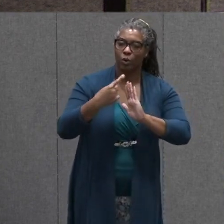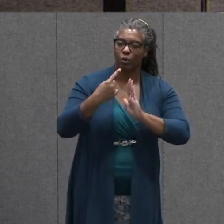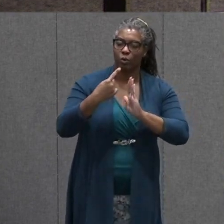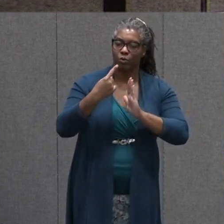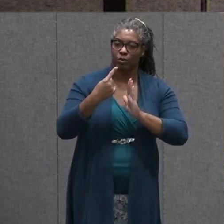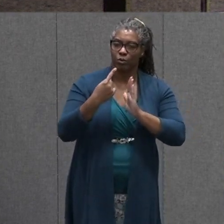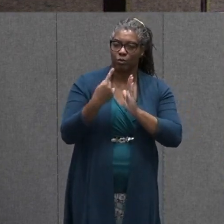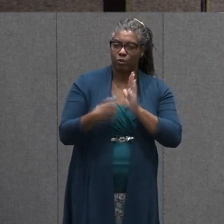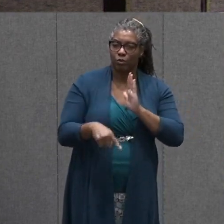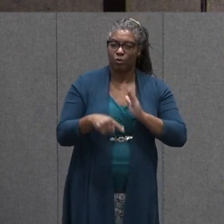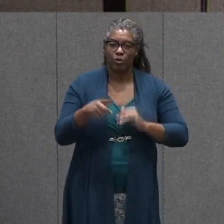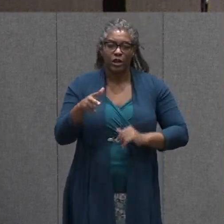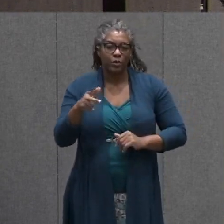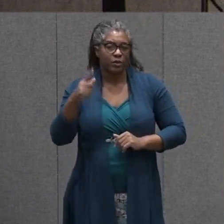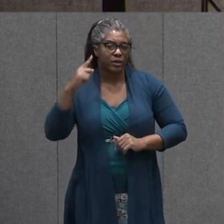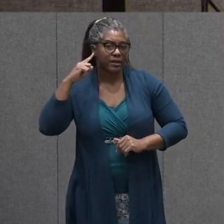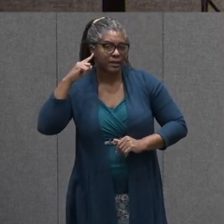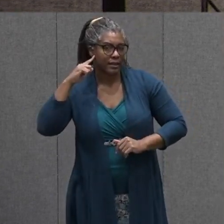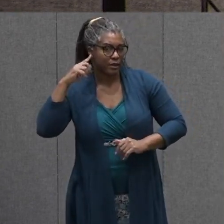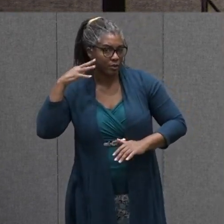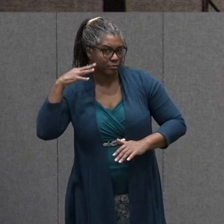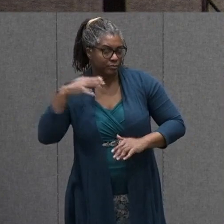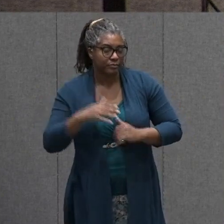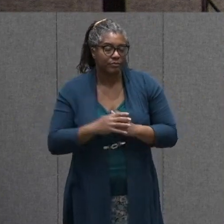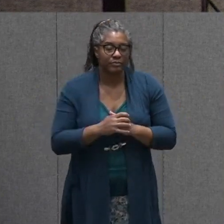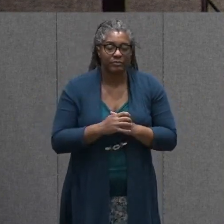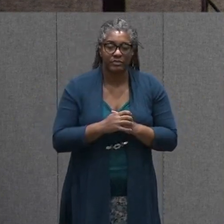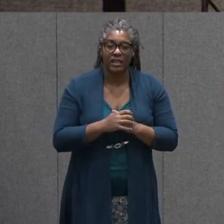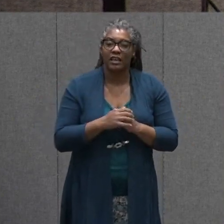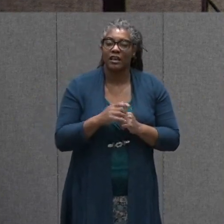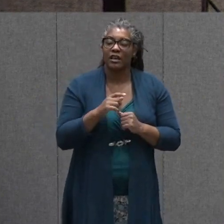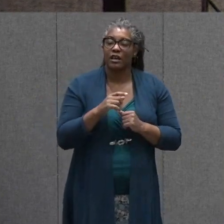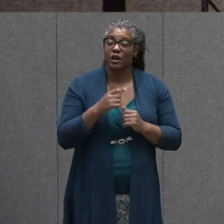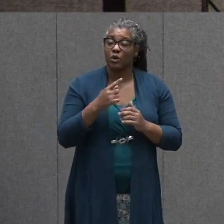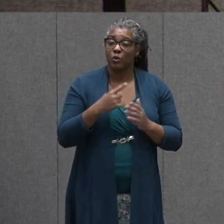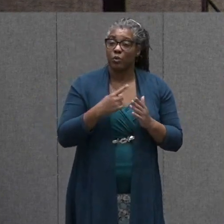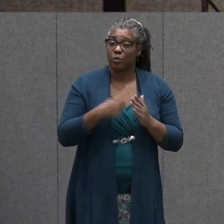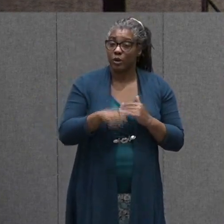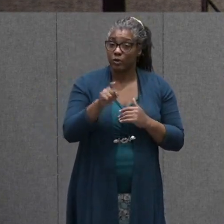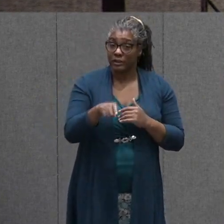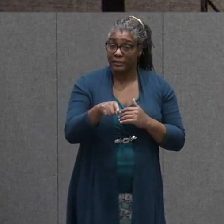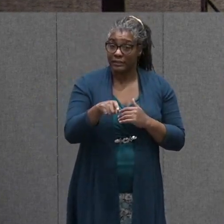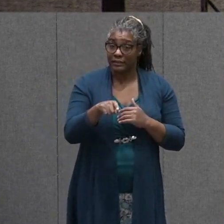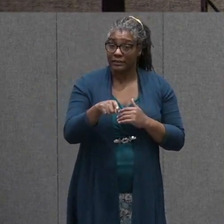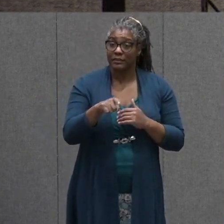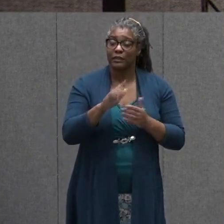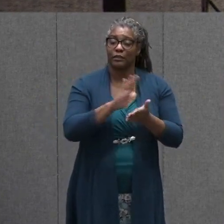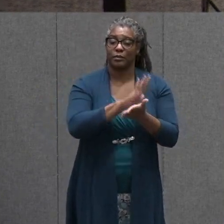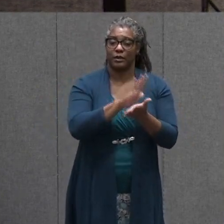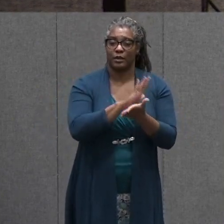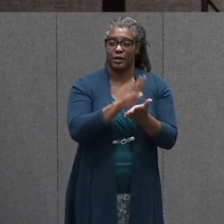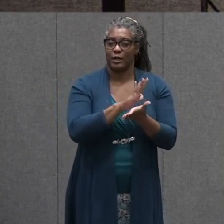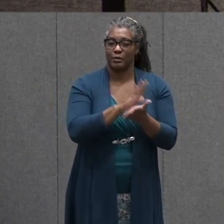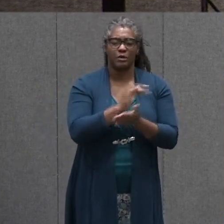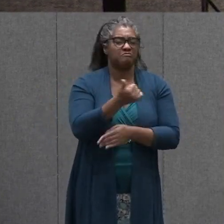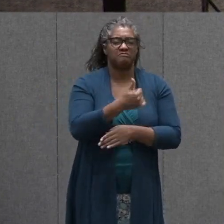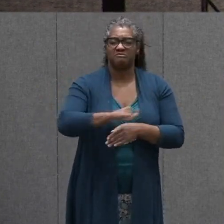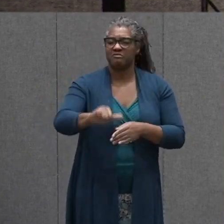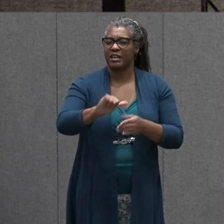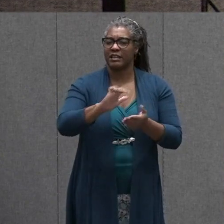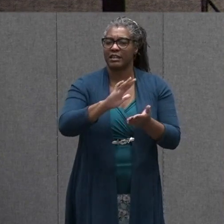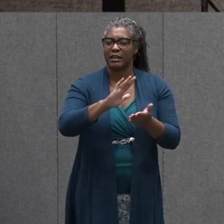for parts you may already know. And the first word I picked on purpose to make it a little bit easier as we practice this